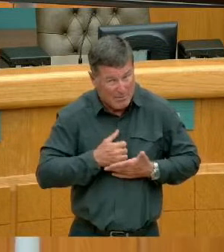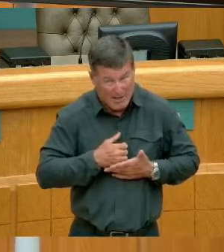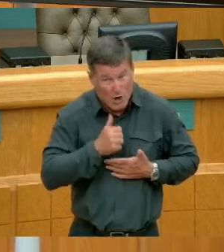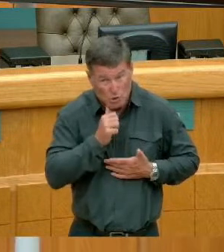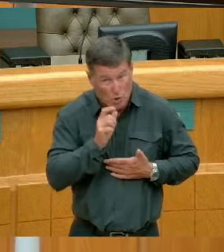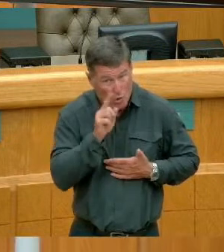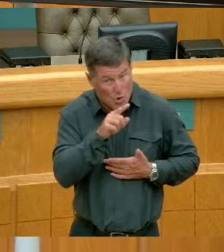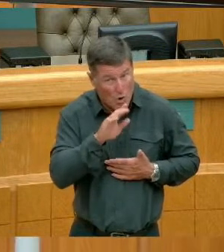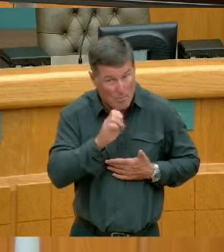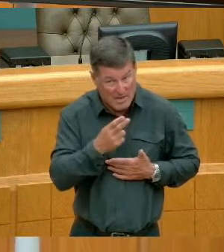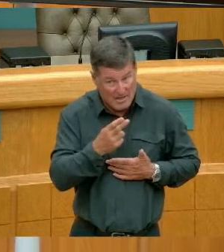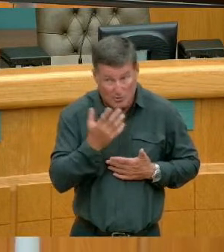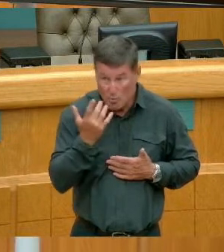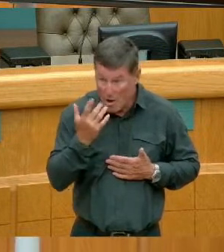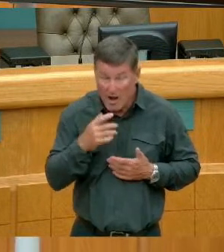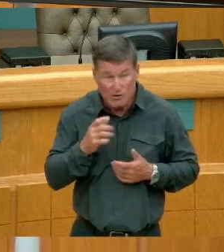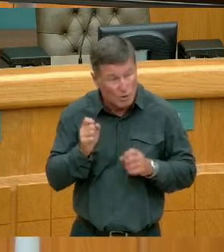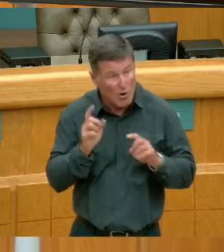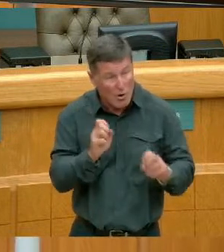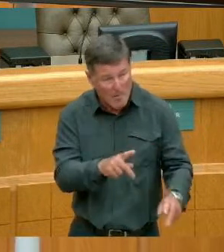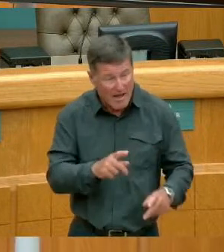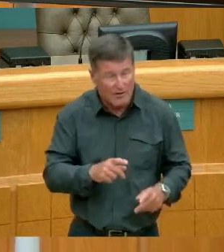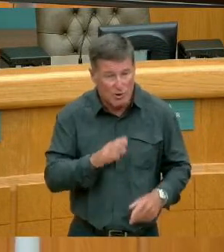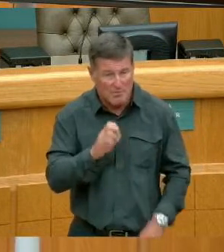so that you have many more weekends to enjoy.